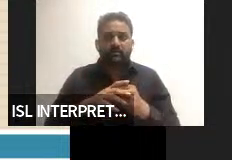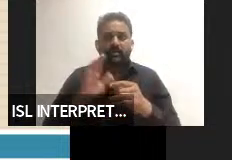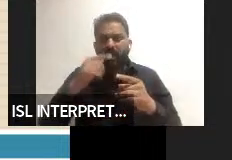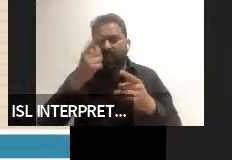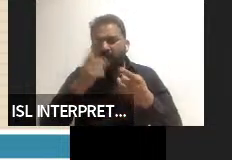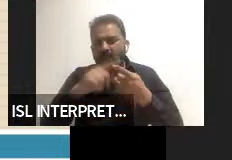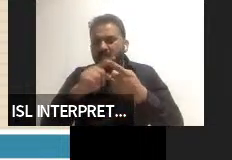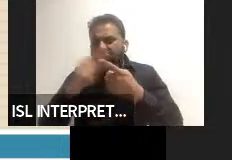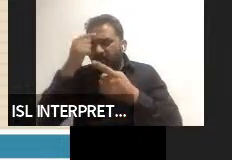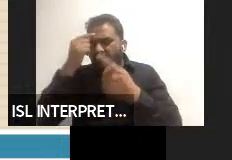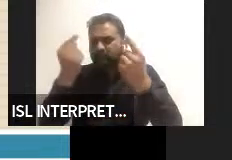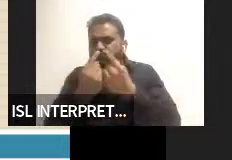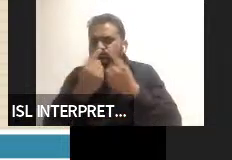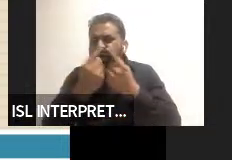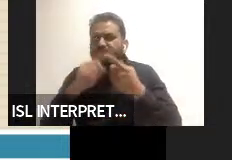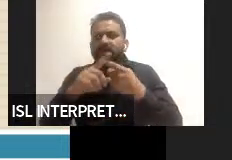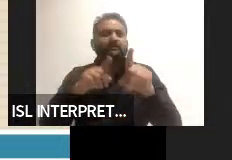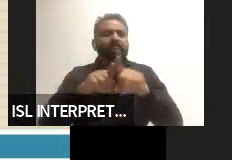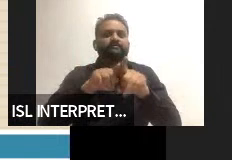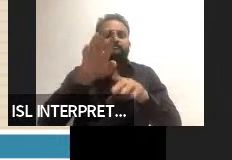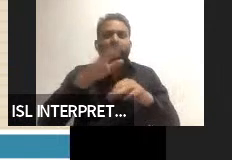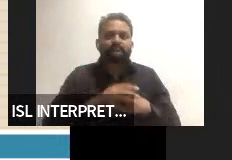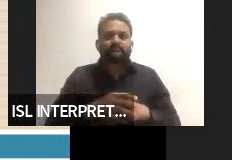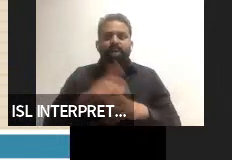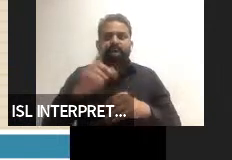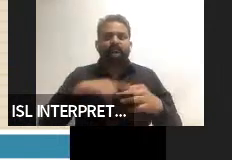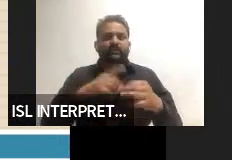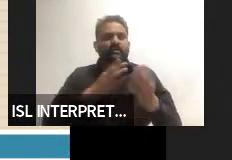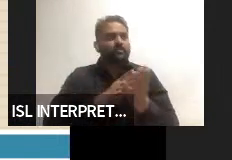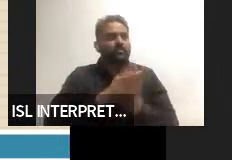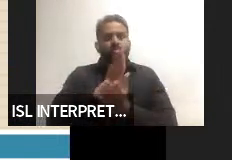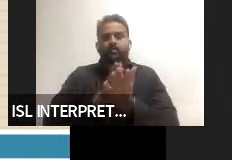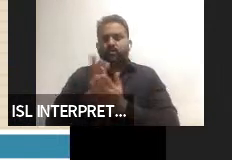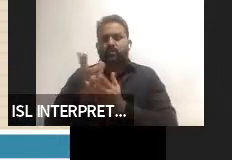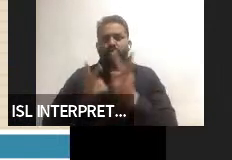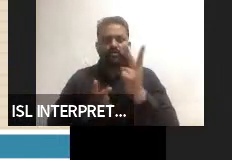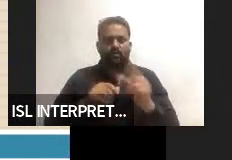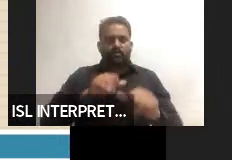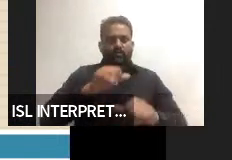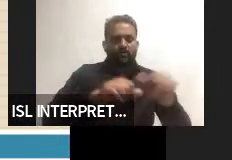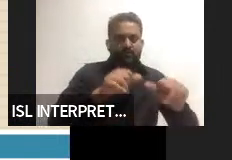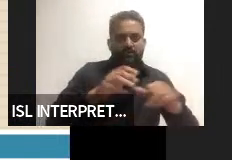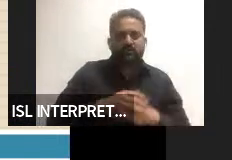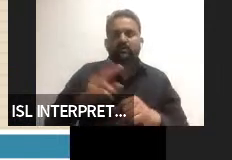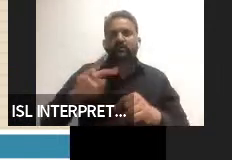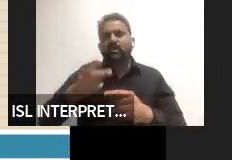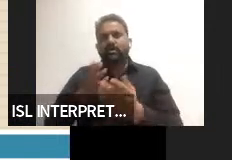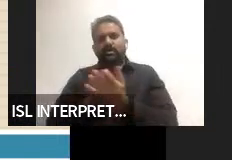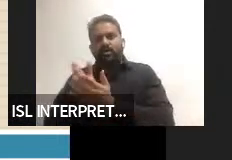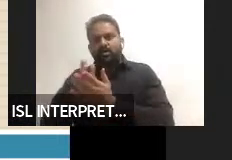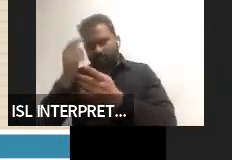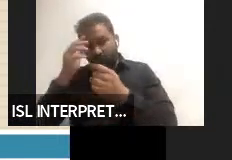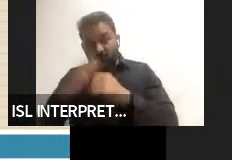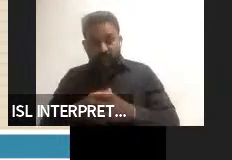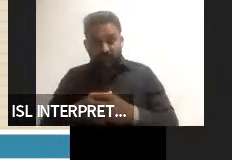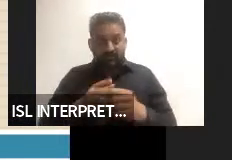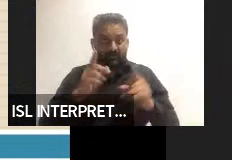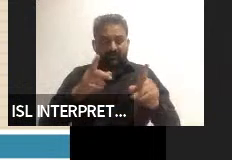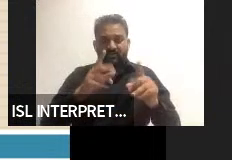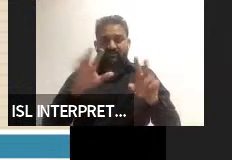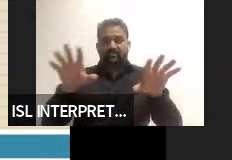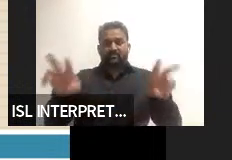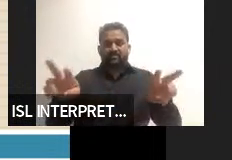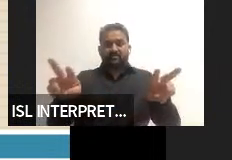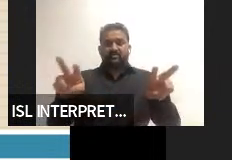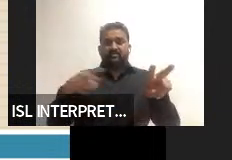issue. Say, for example, we have two procedural issues and two substantive issues. So all these issues, you must take